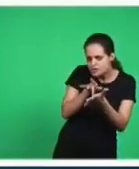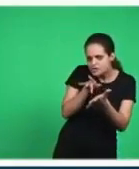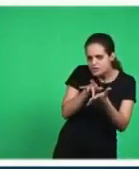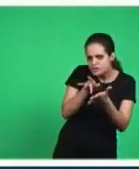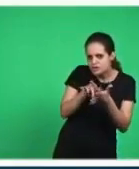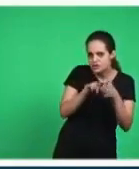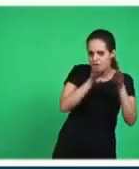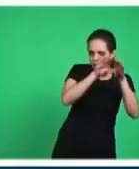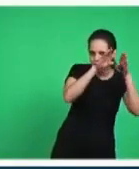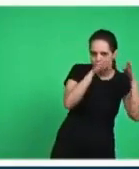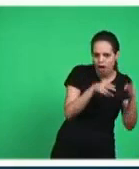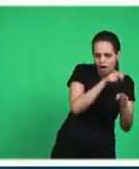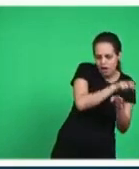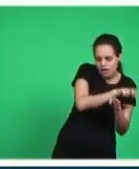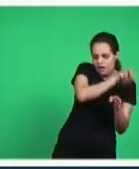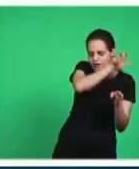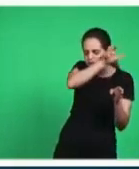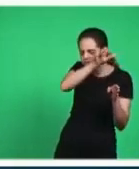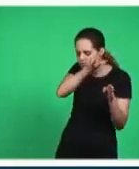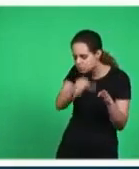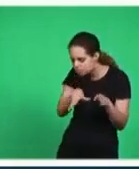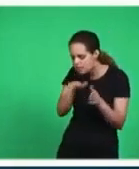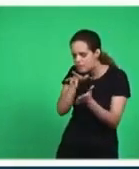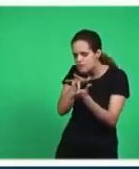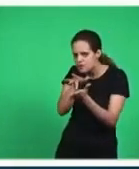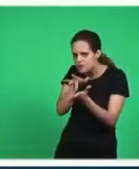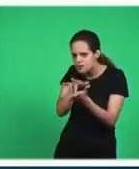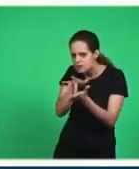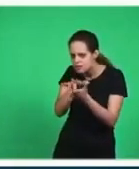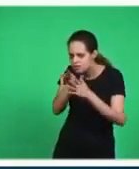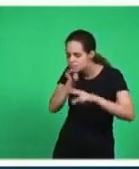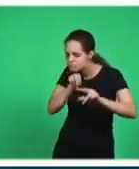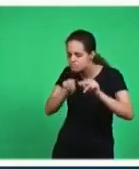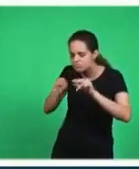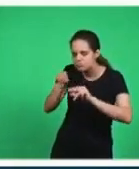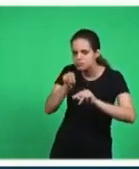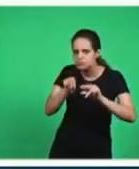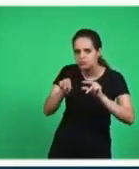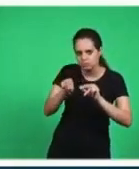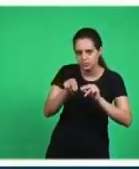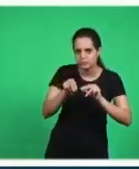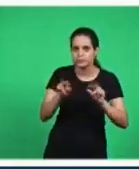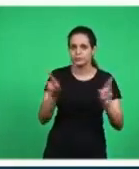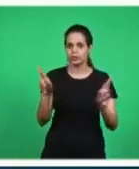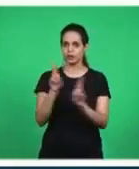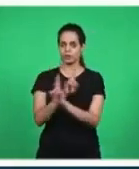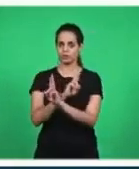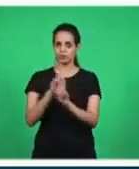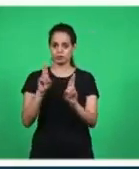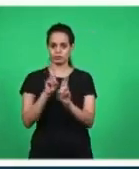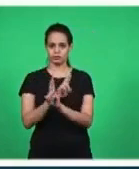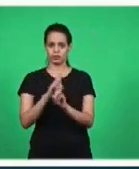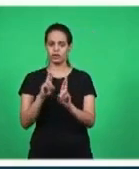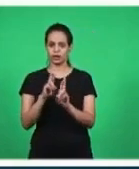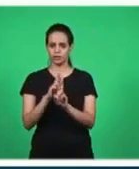So here's a mention of the verse that we spoke about in Matthew 11. Verse 22, and the king,